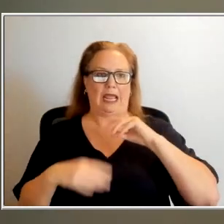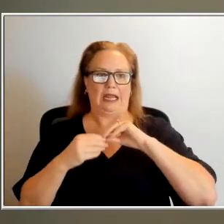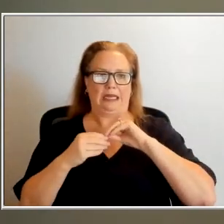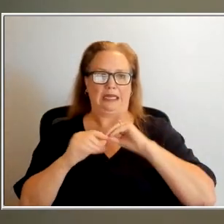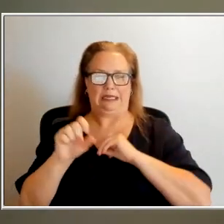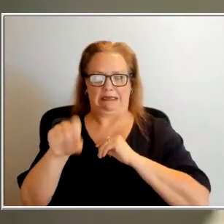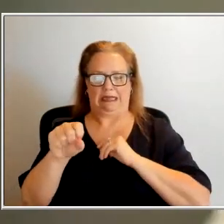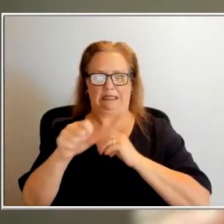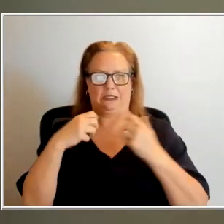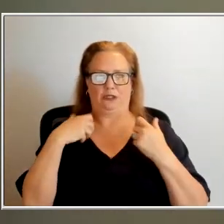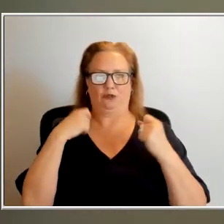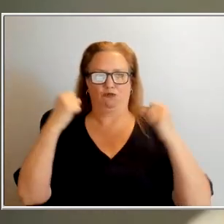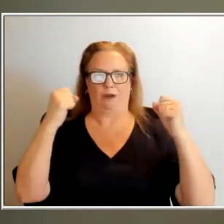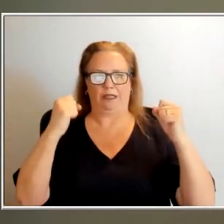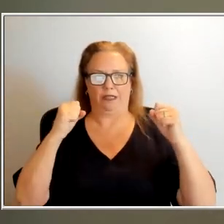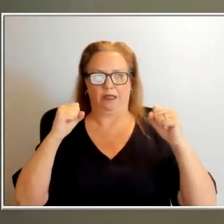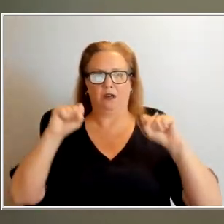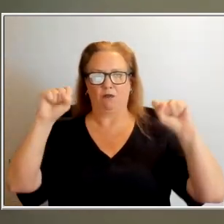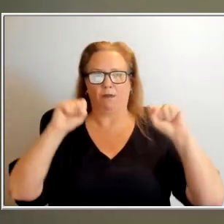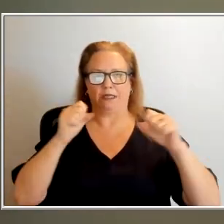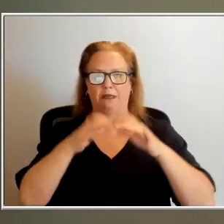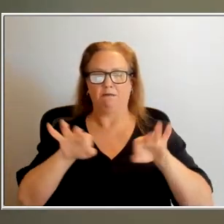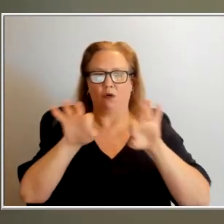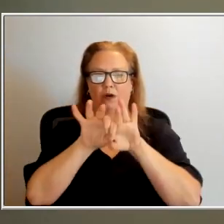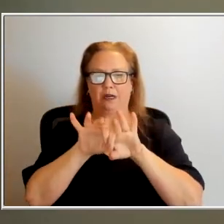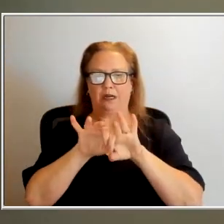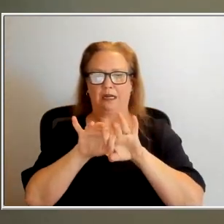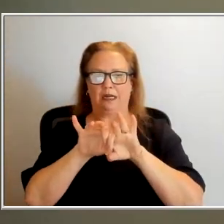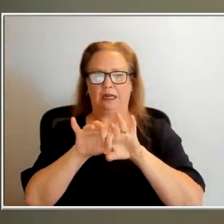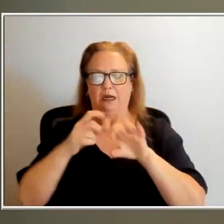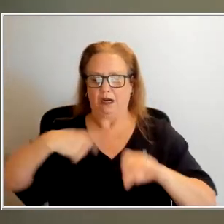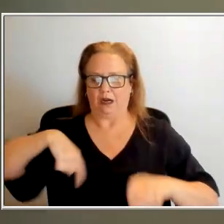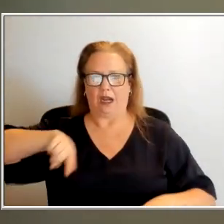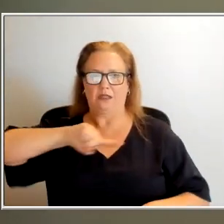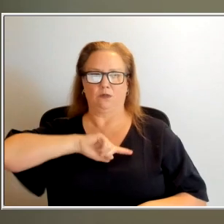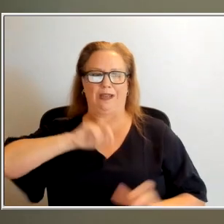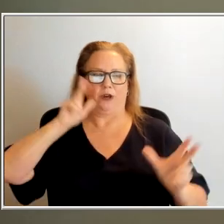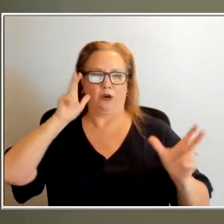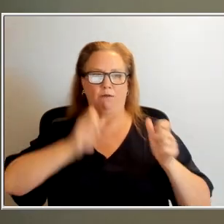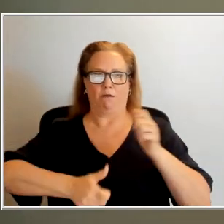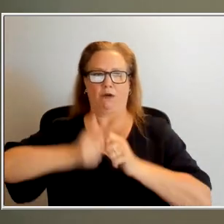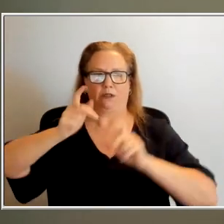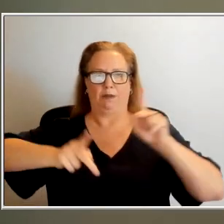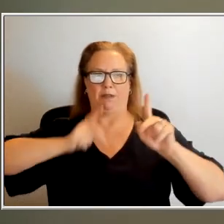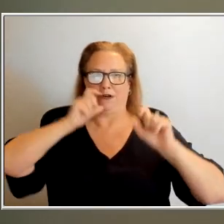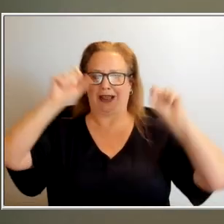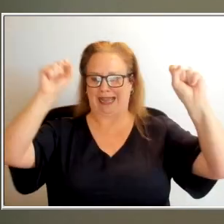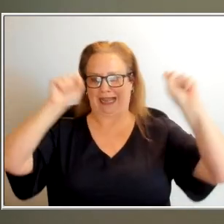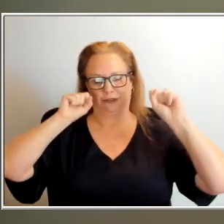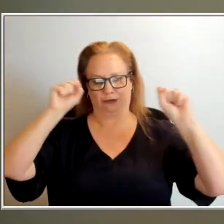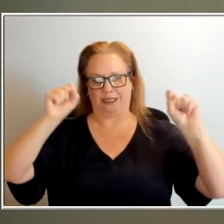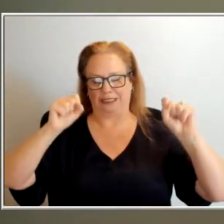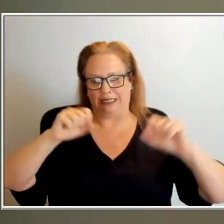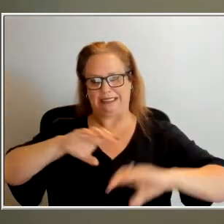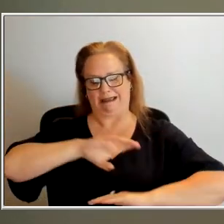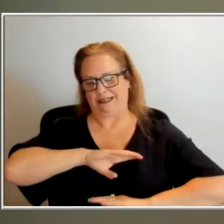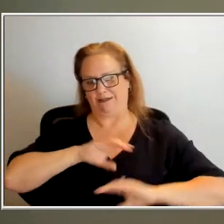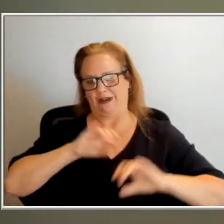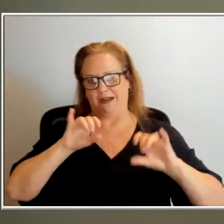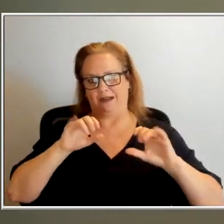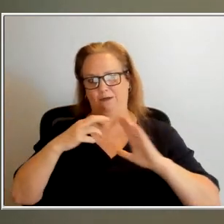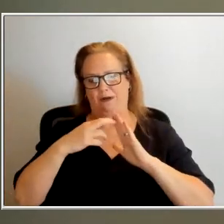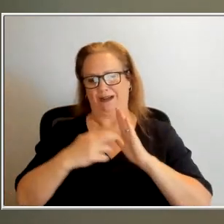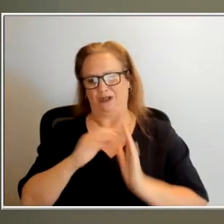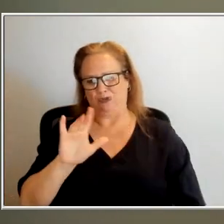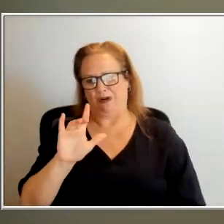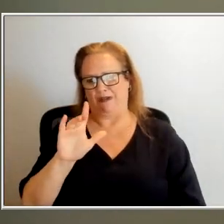yes, strengthening and aerobic is important, but as we heard, most people are not exercising and meeting recommendations. Only